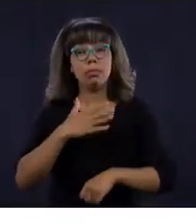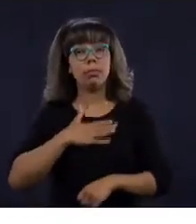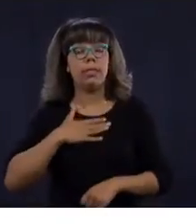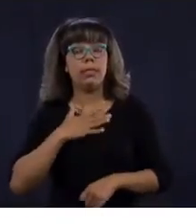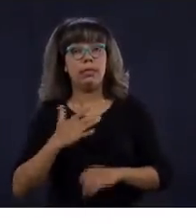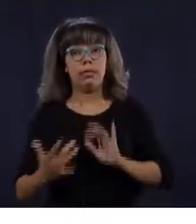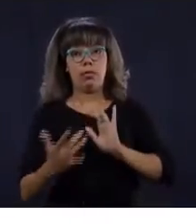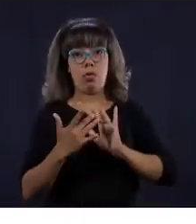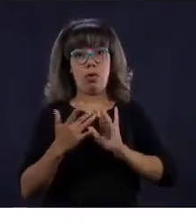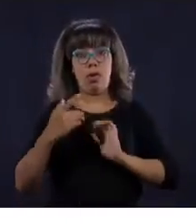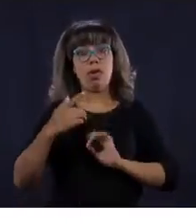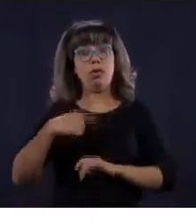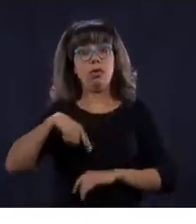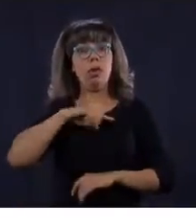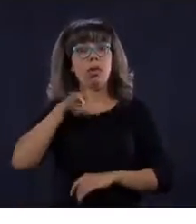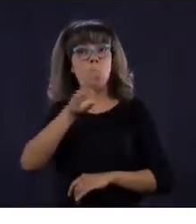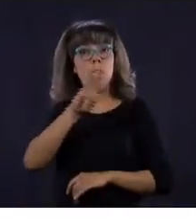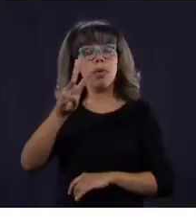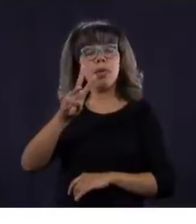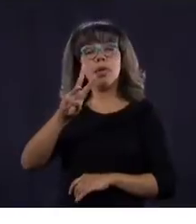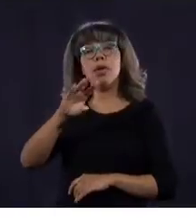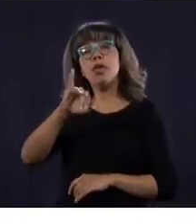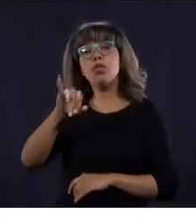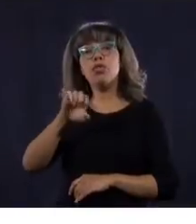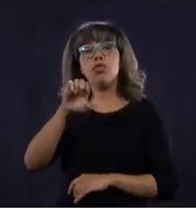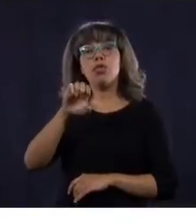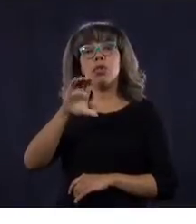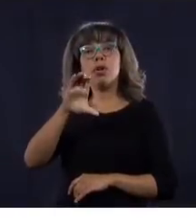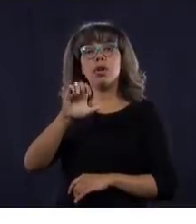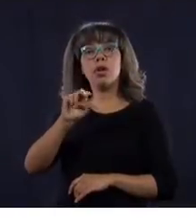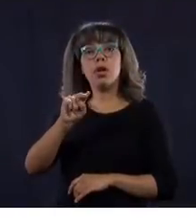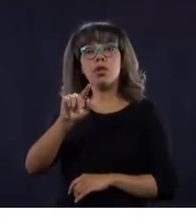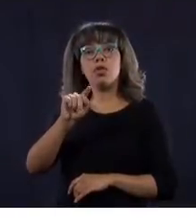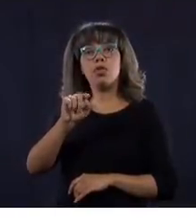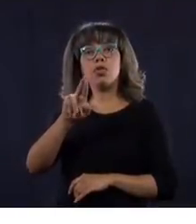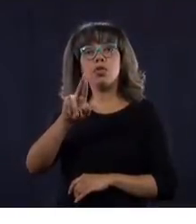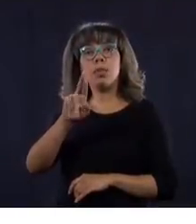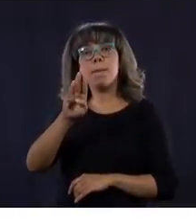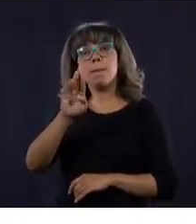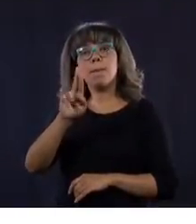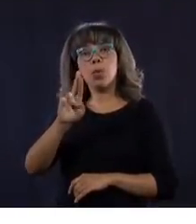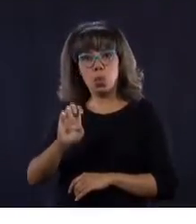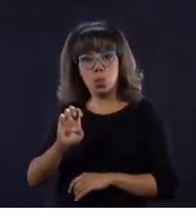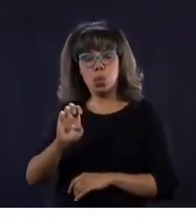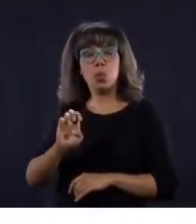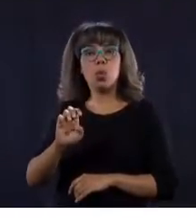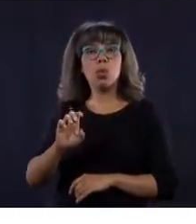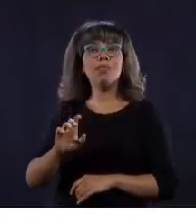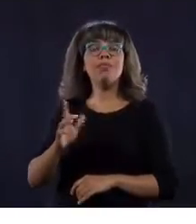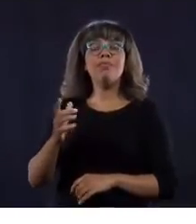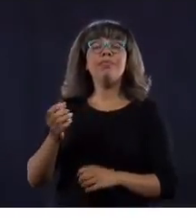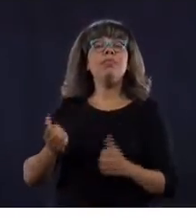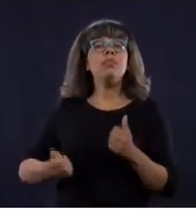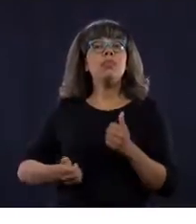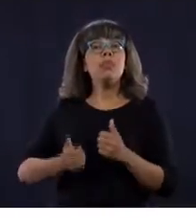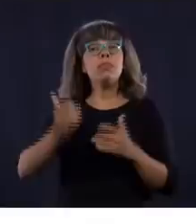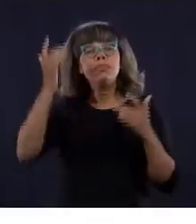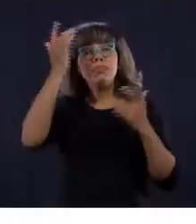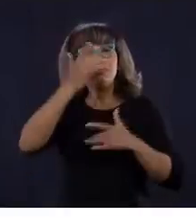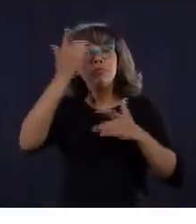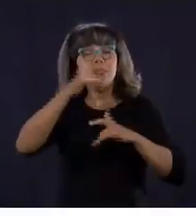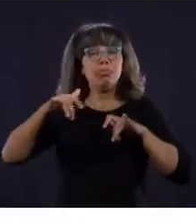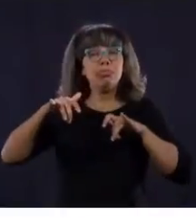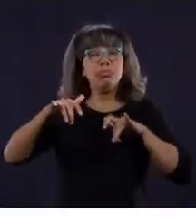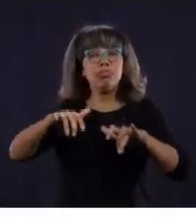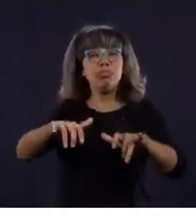of non-essential businesses in the Montreal region to May 18. As